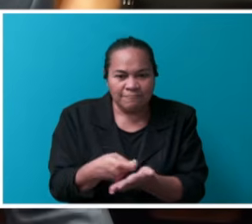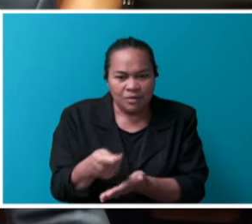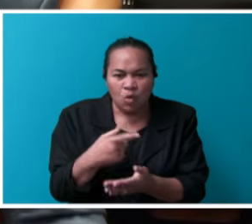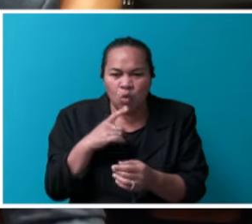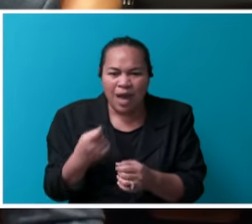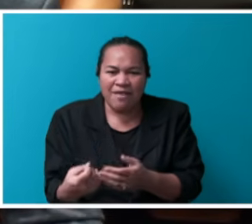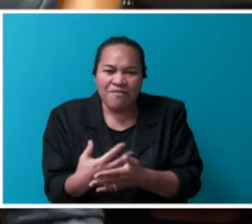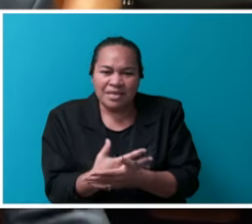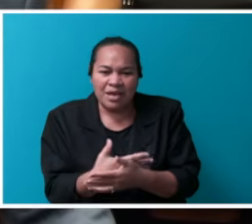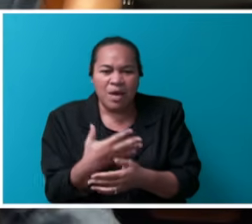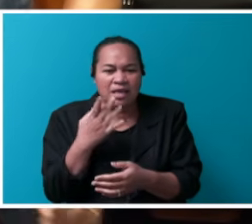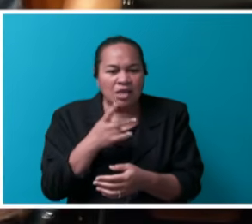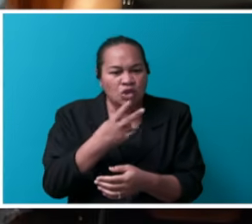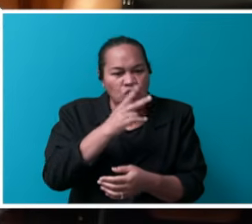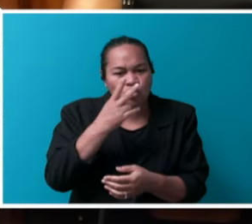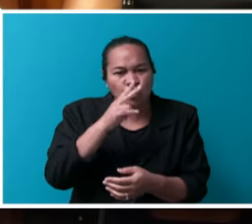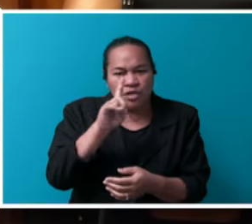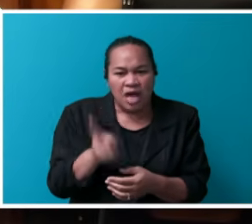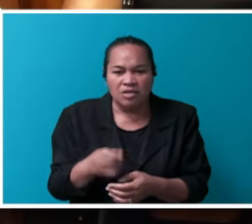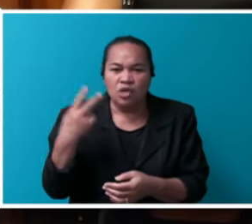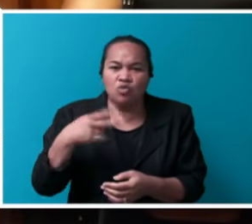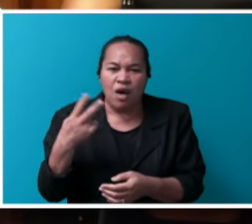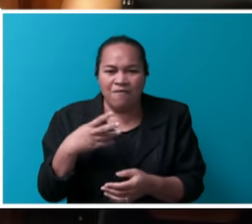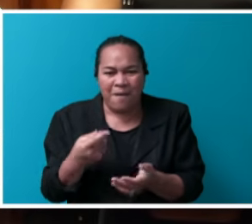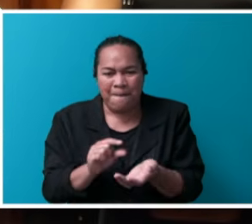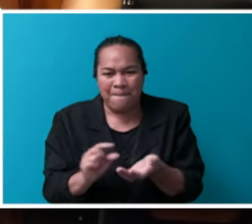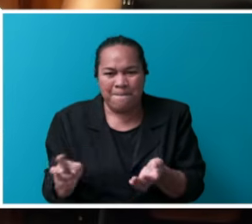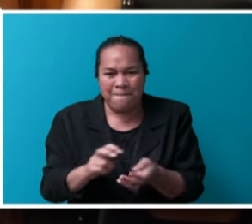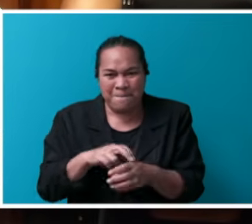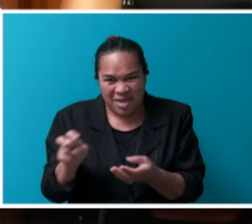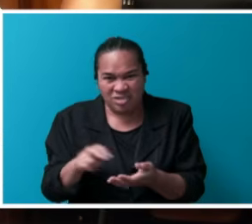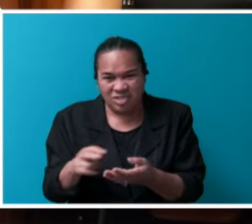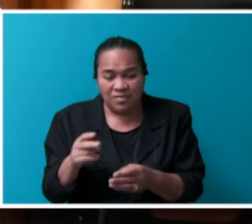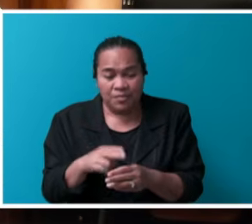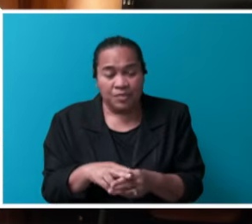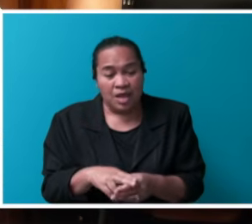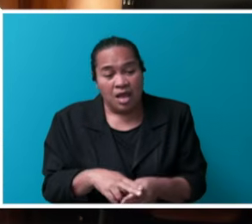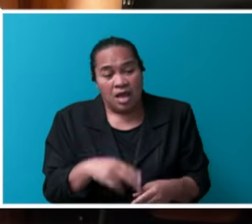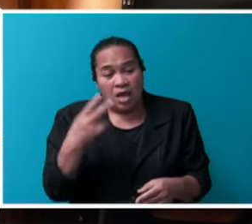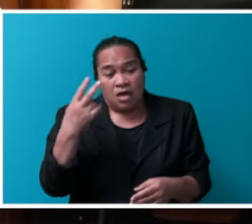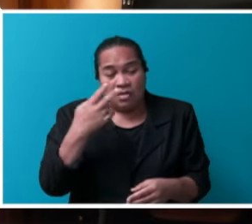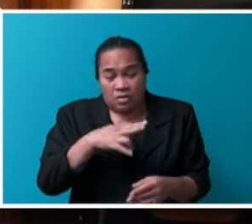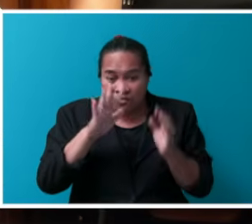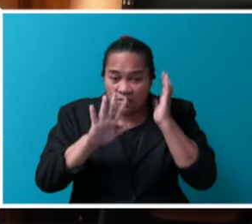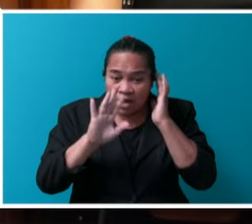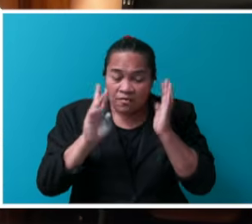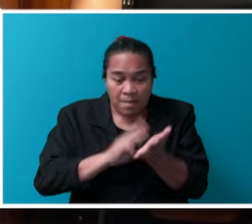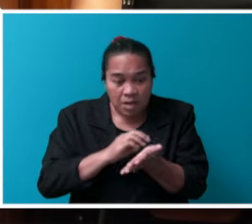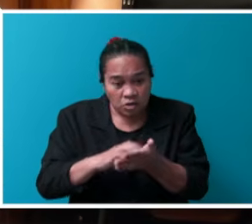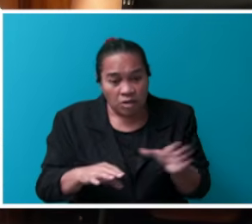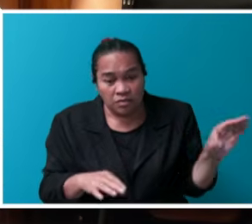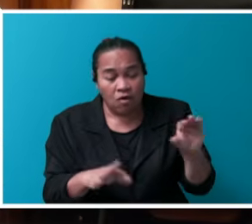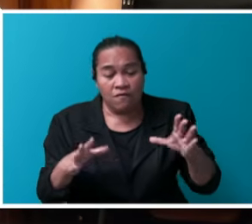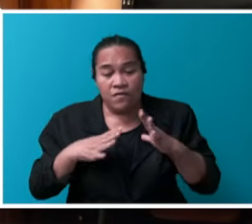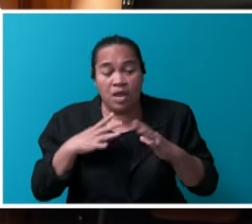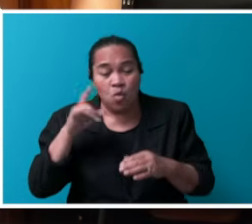by the 2012 pension reforms. A total of $25 million is provided for provision of free water, free medicine,